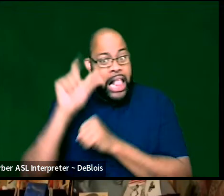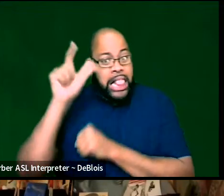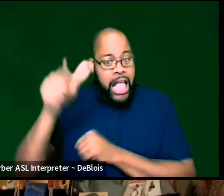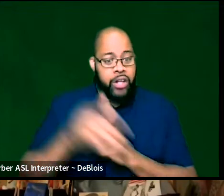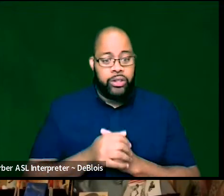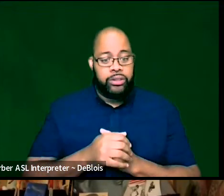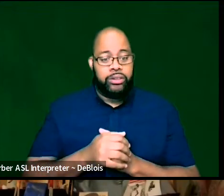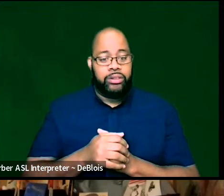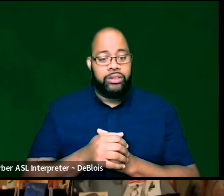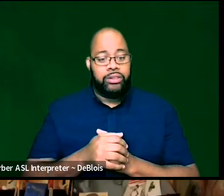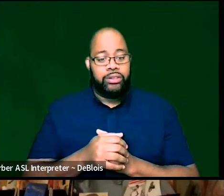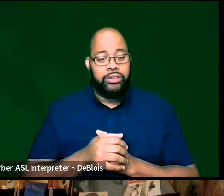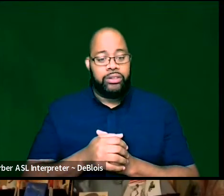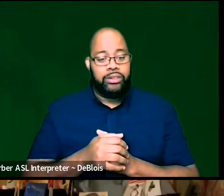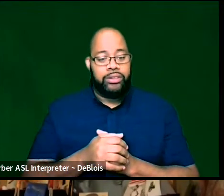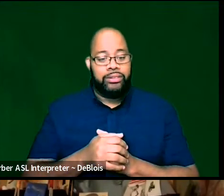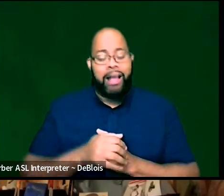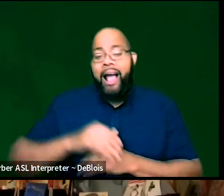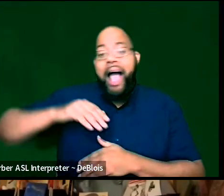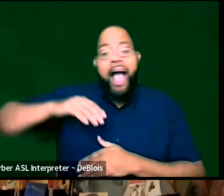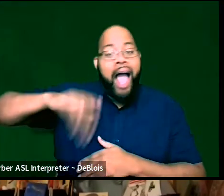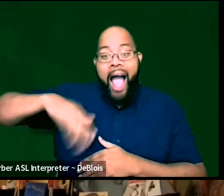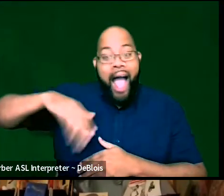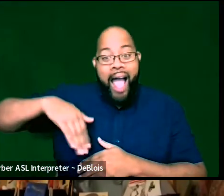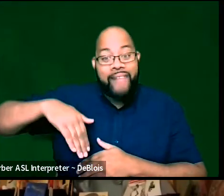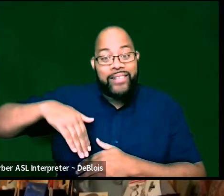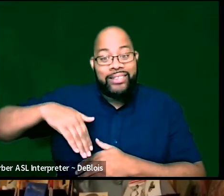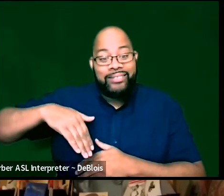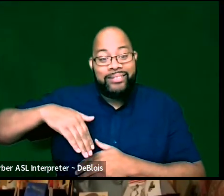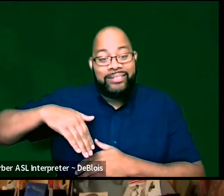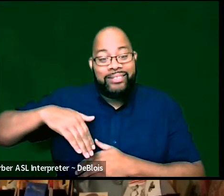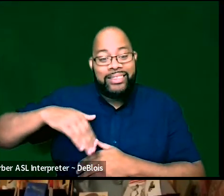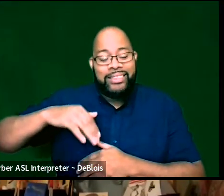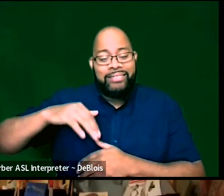road, haven't even